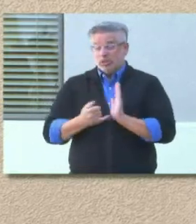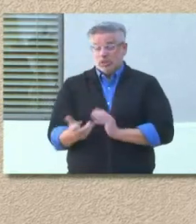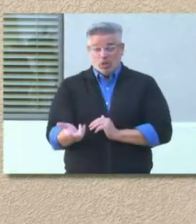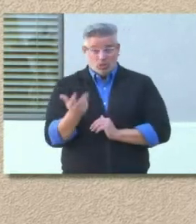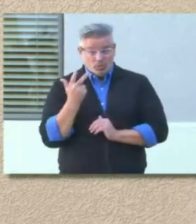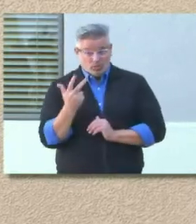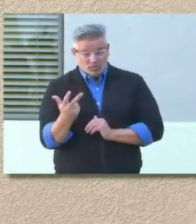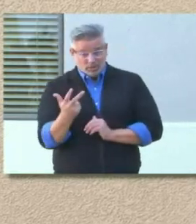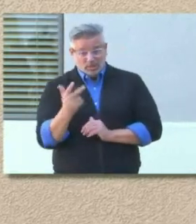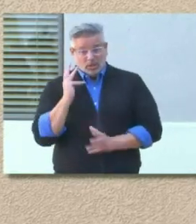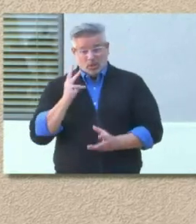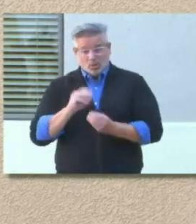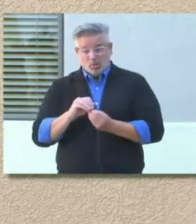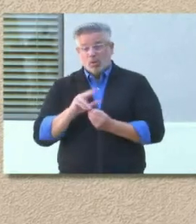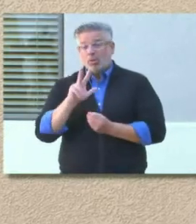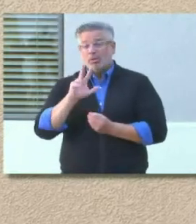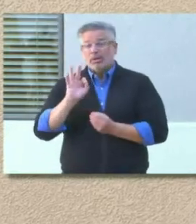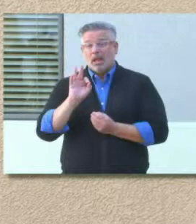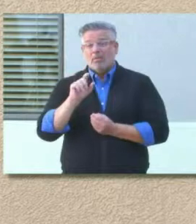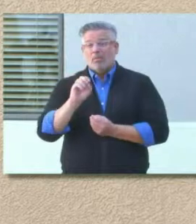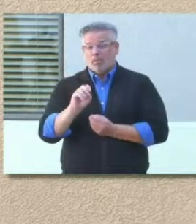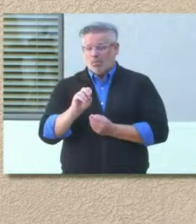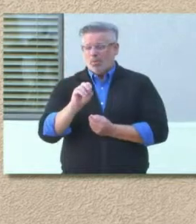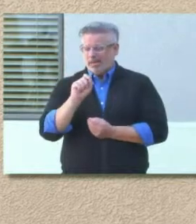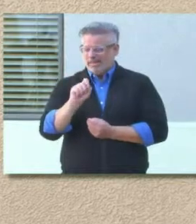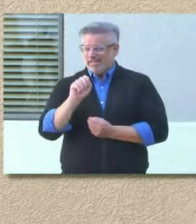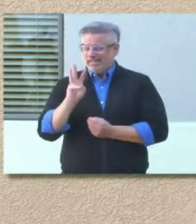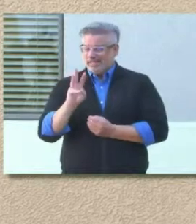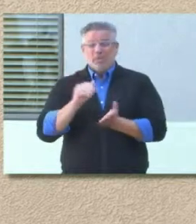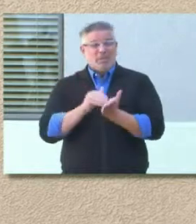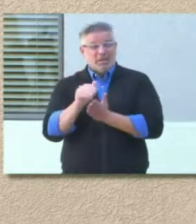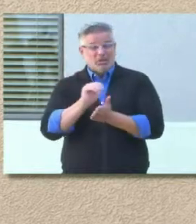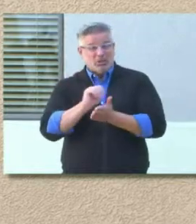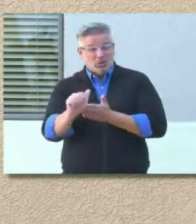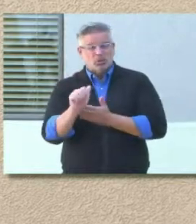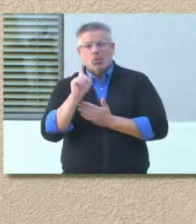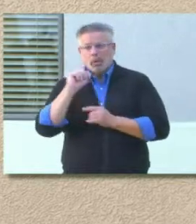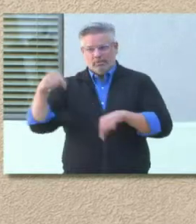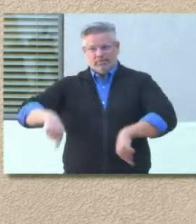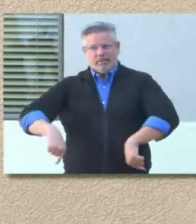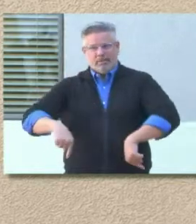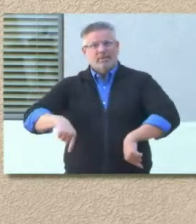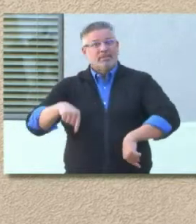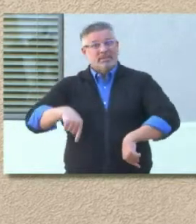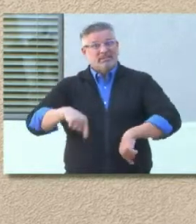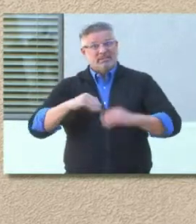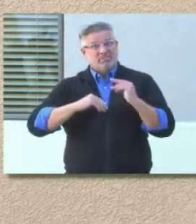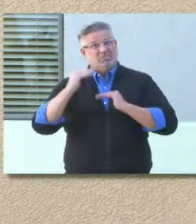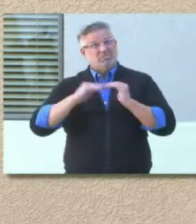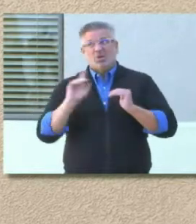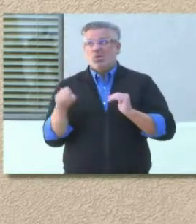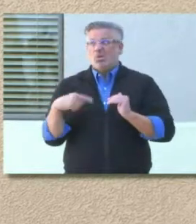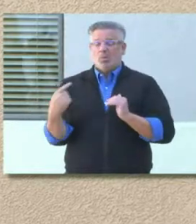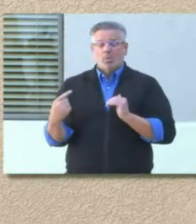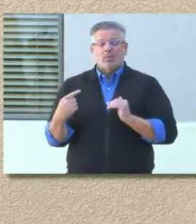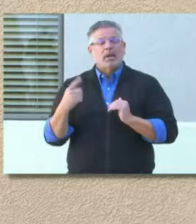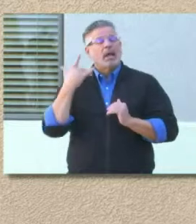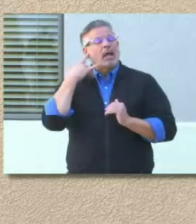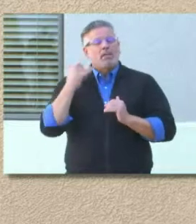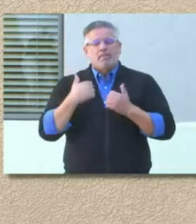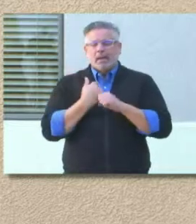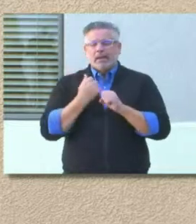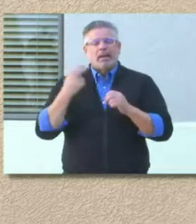of them, totaling $39.6 million, will come to this campus alone. California is